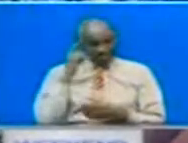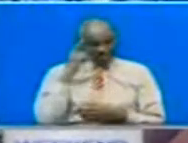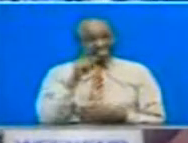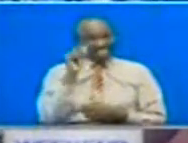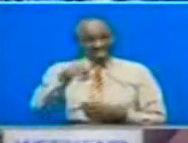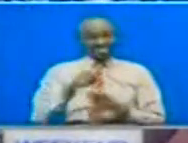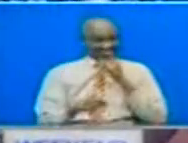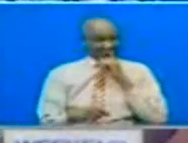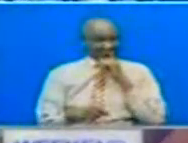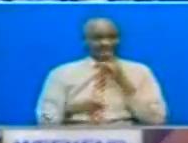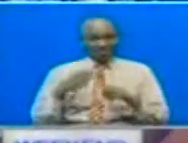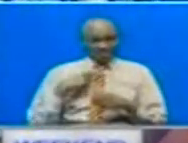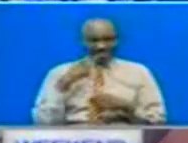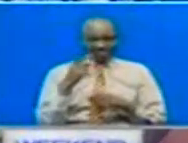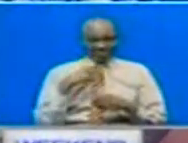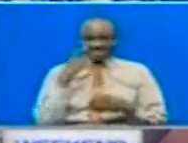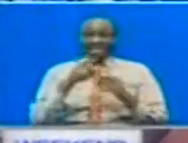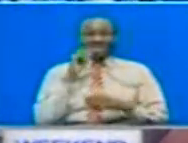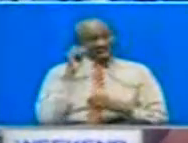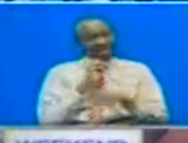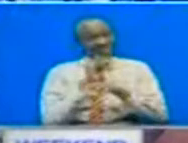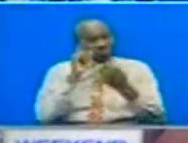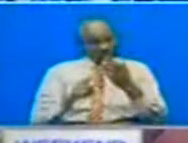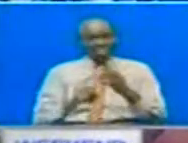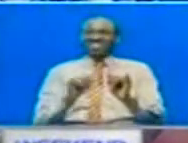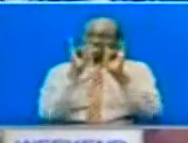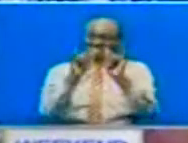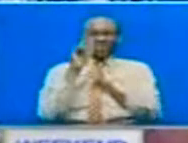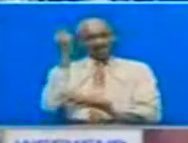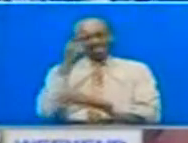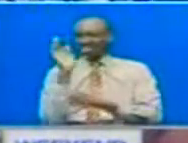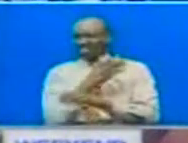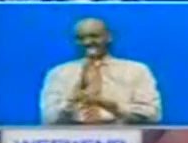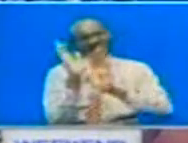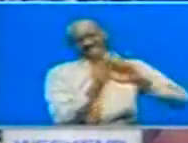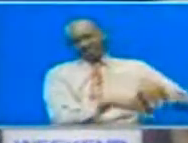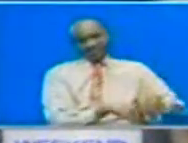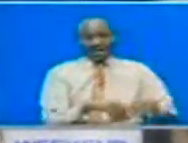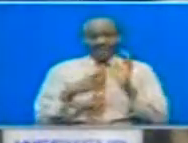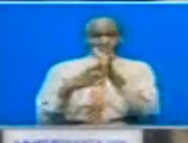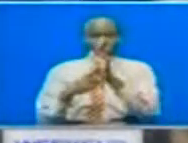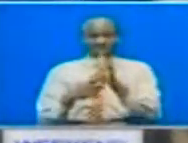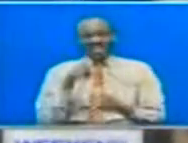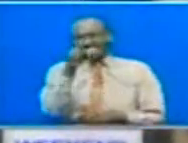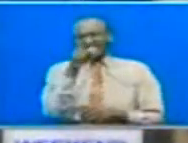Yeah, my advice, Mr. President, stick to presidenting. For instance...